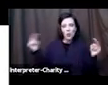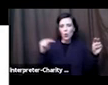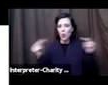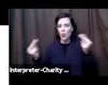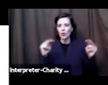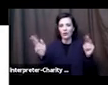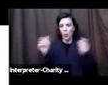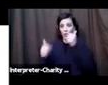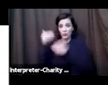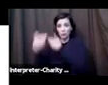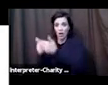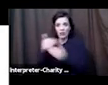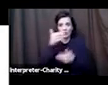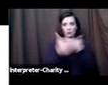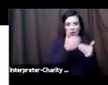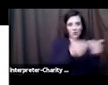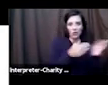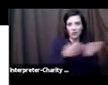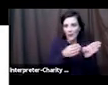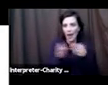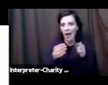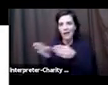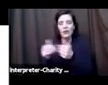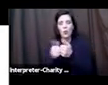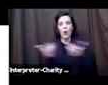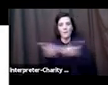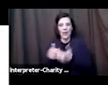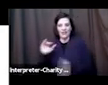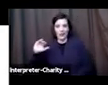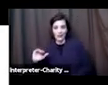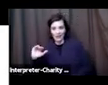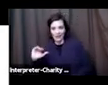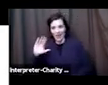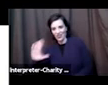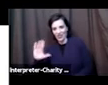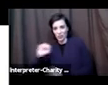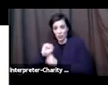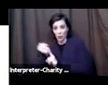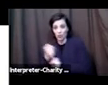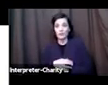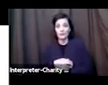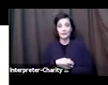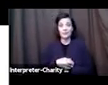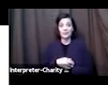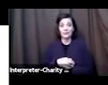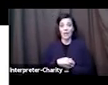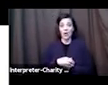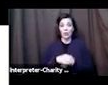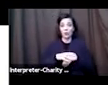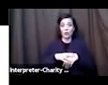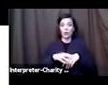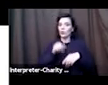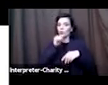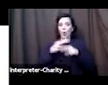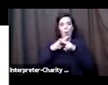for the kid and their specific situation. So some do's and don'ts. We don't want to call it an iPad, even